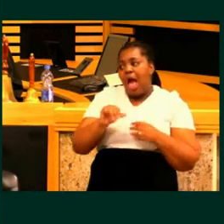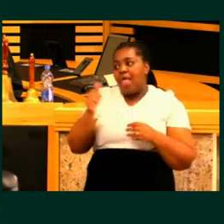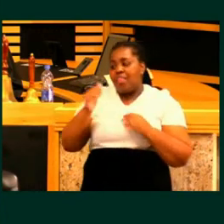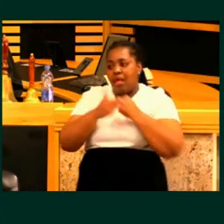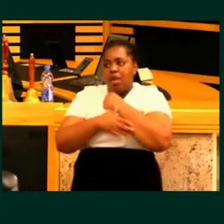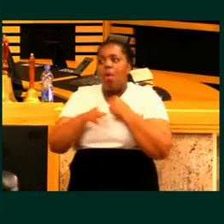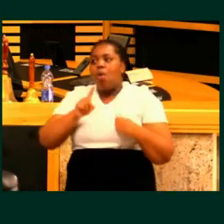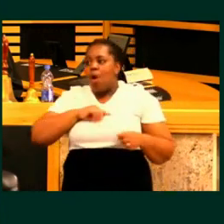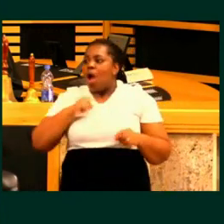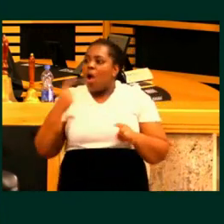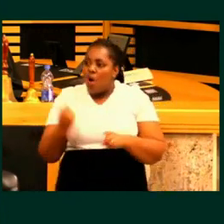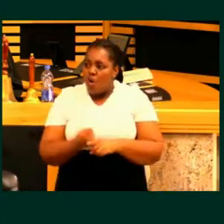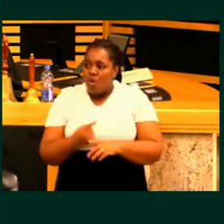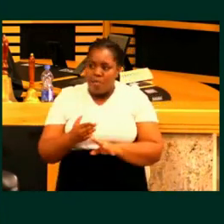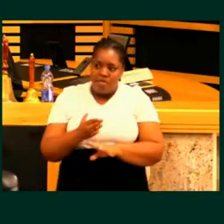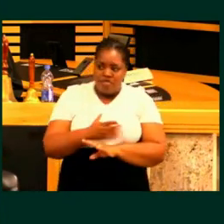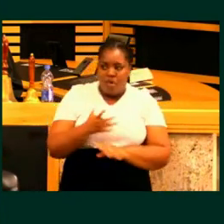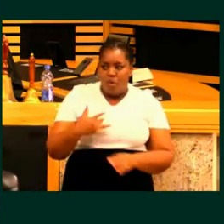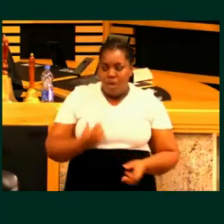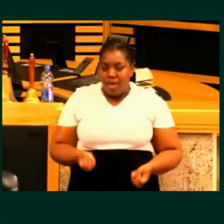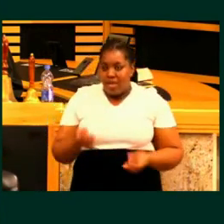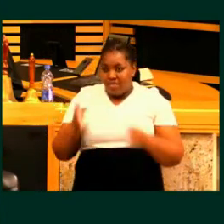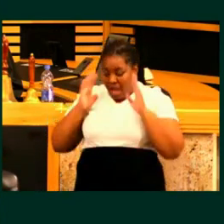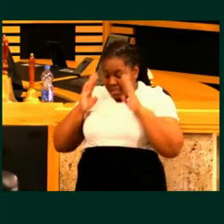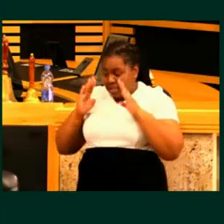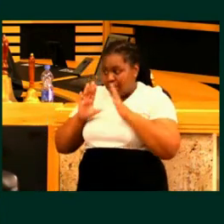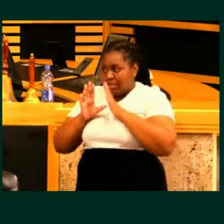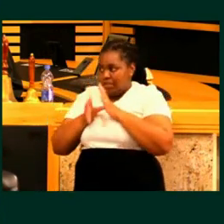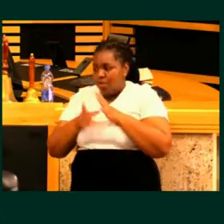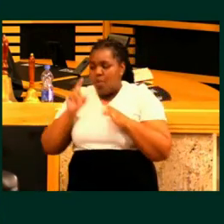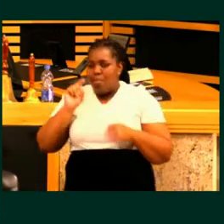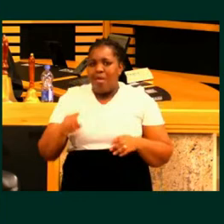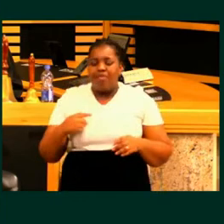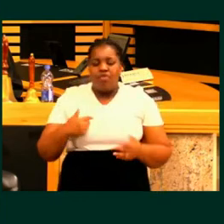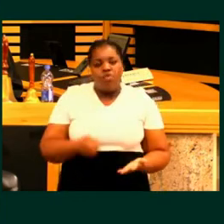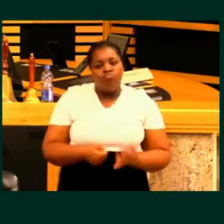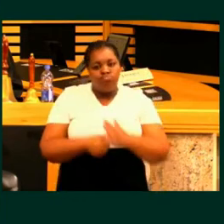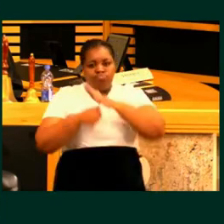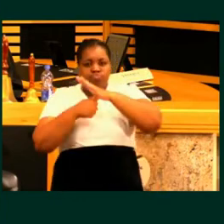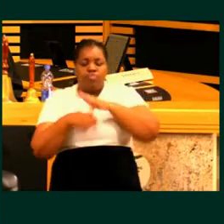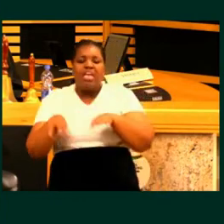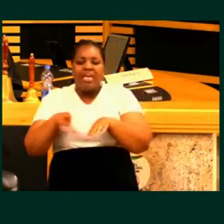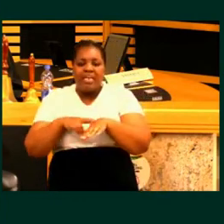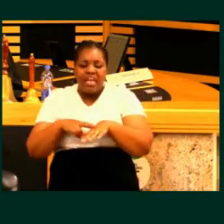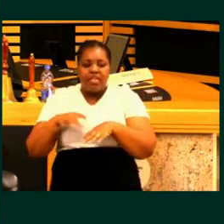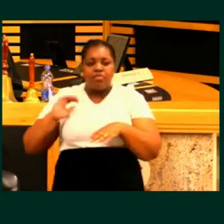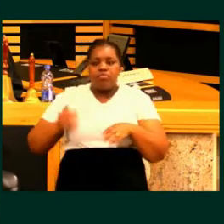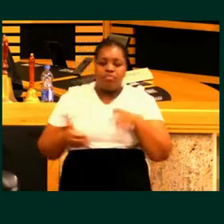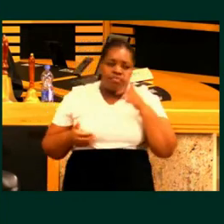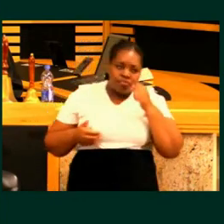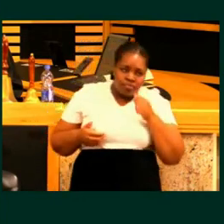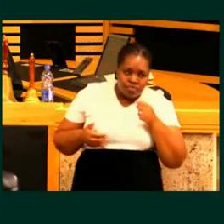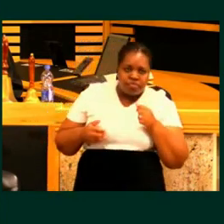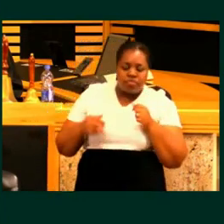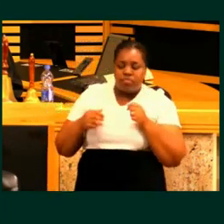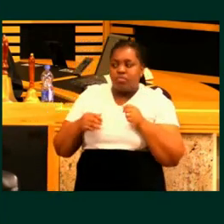often before we give attention to disability we have to prioritize race and gender and skill